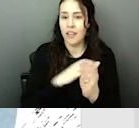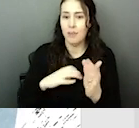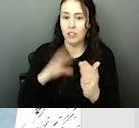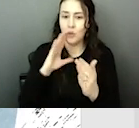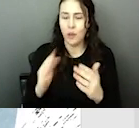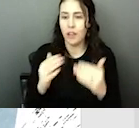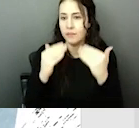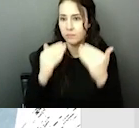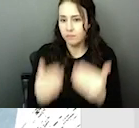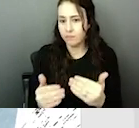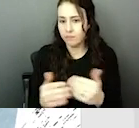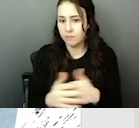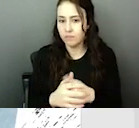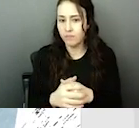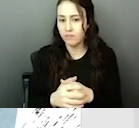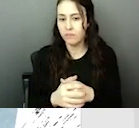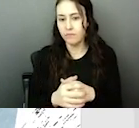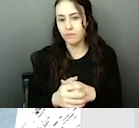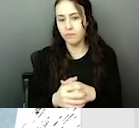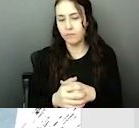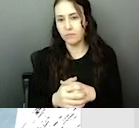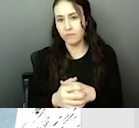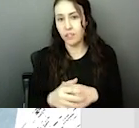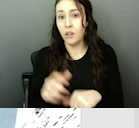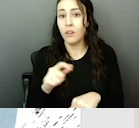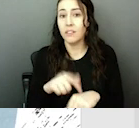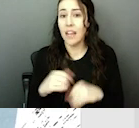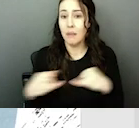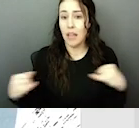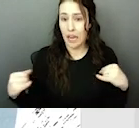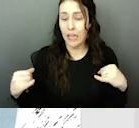In terms of the timeline, I mentioned it's been a 2-year process.